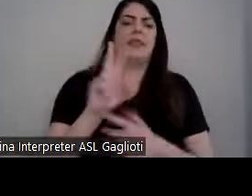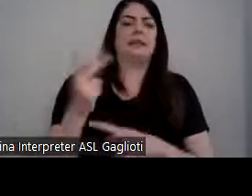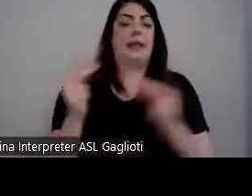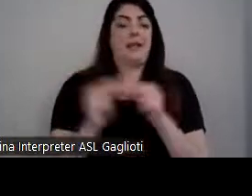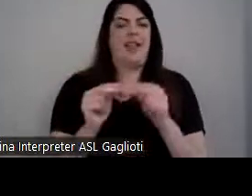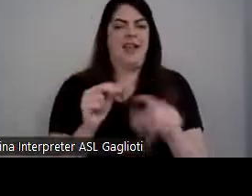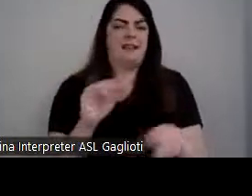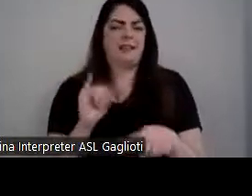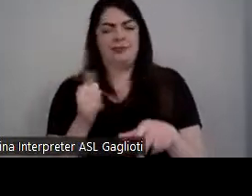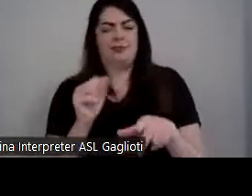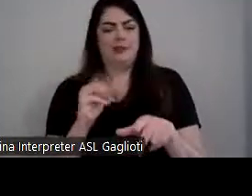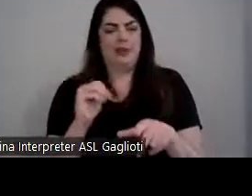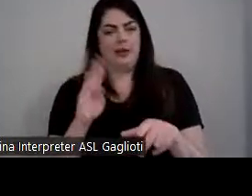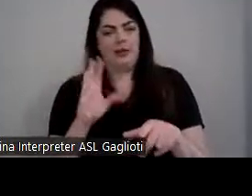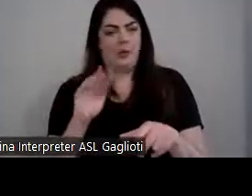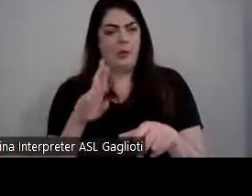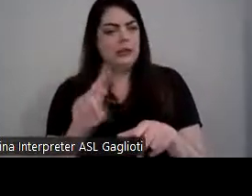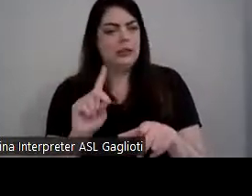the goal of